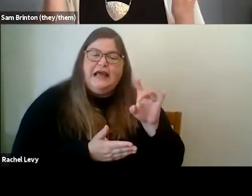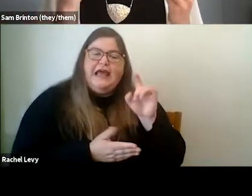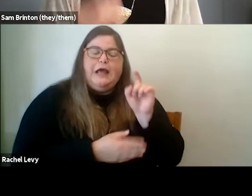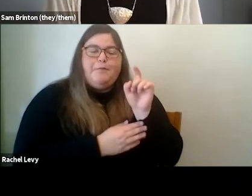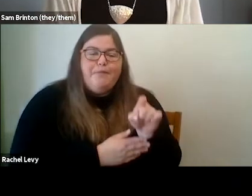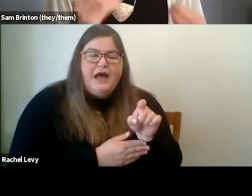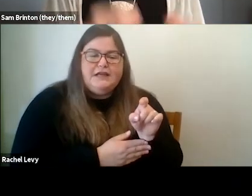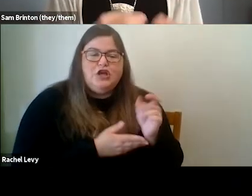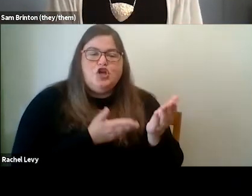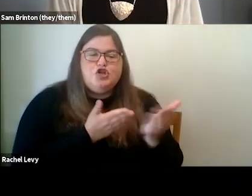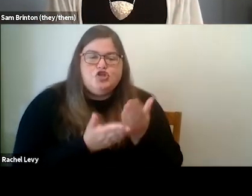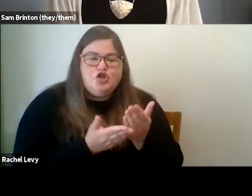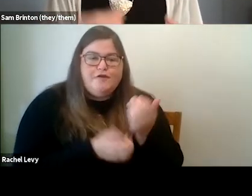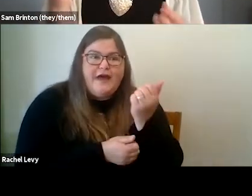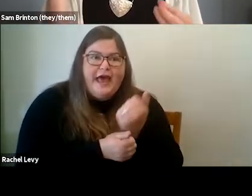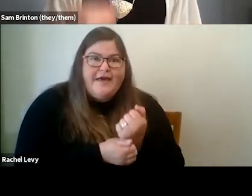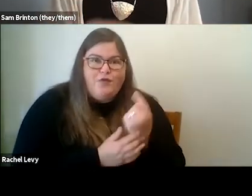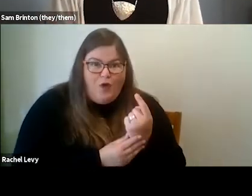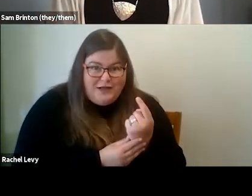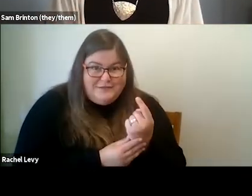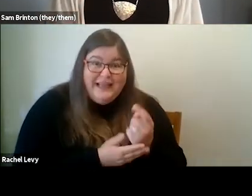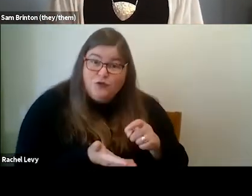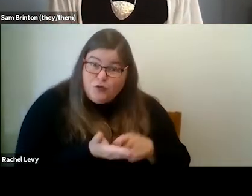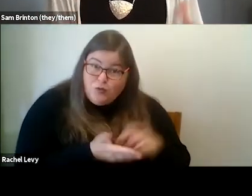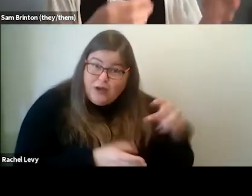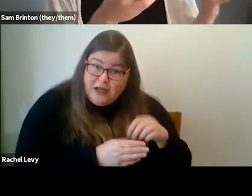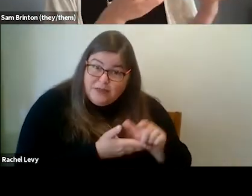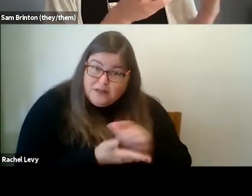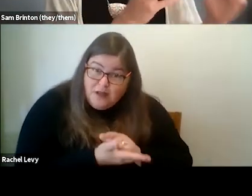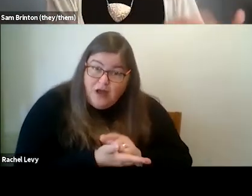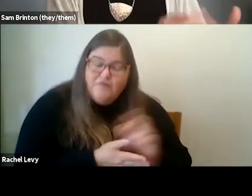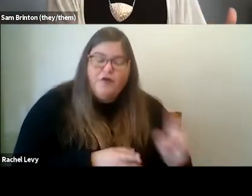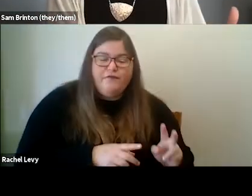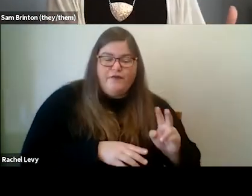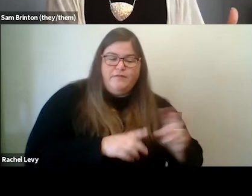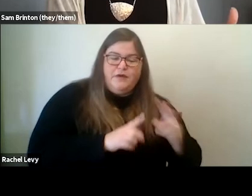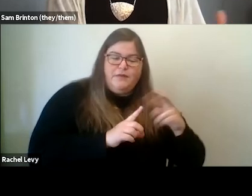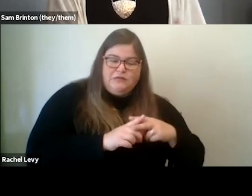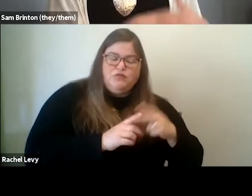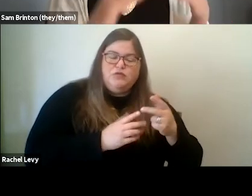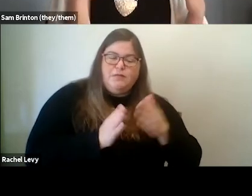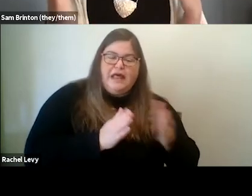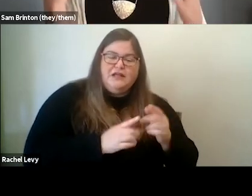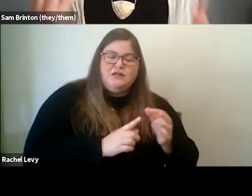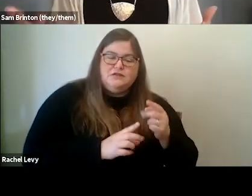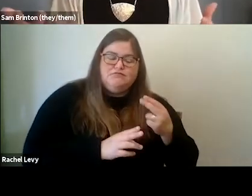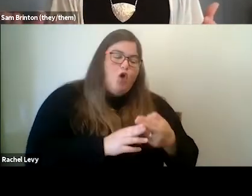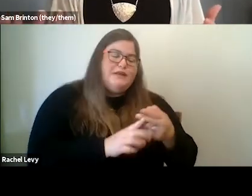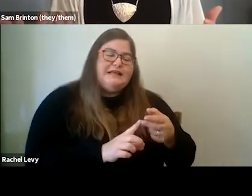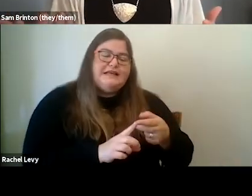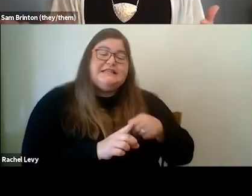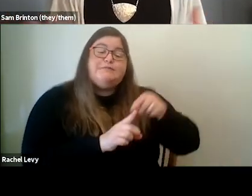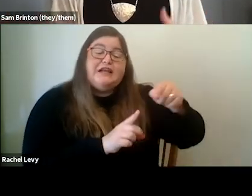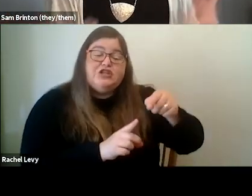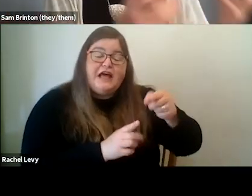there's a requirement in the legislation that an implementation plan for what is called specialized services for a variety of